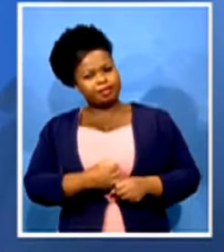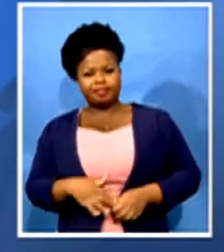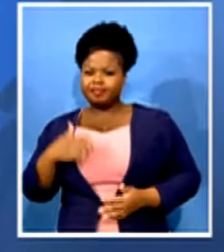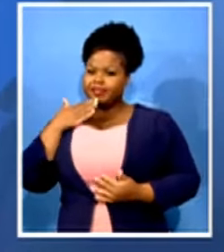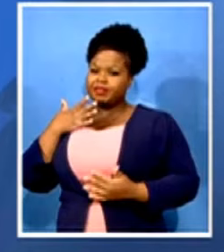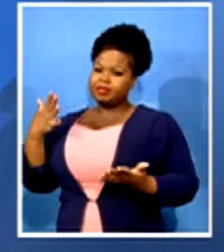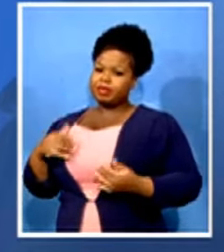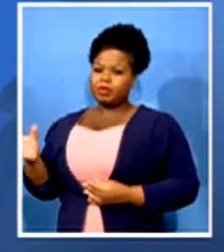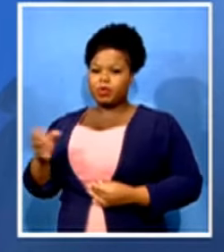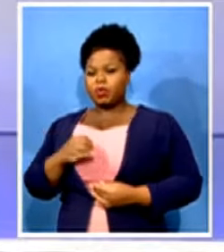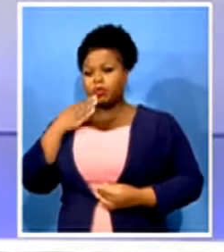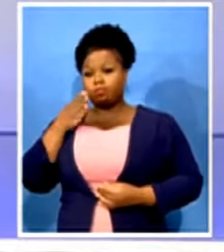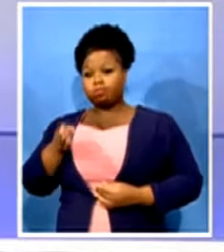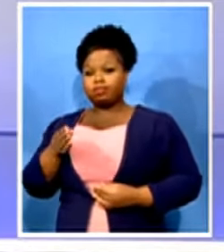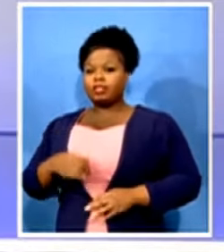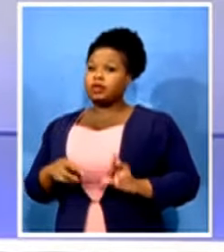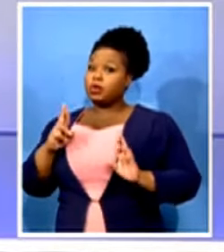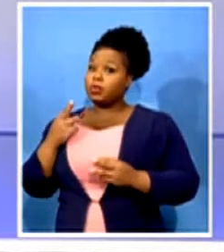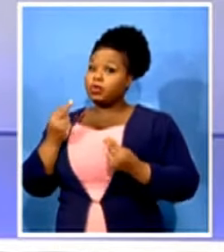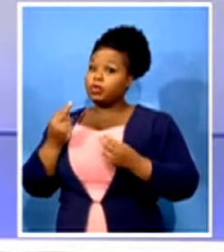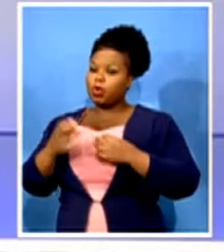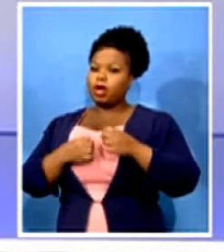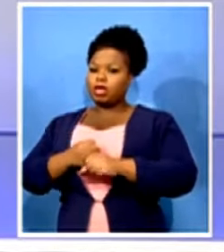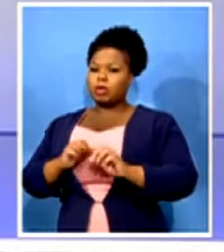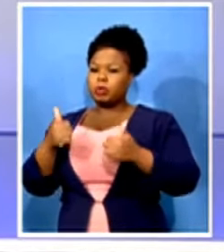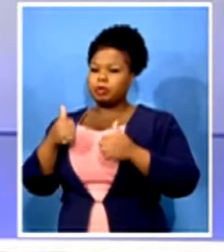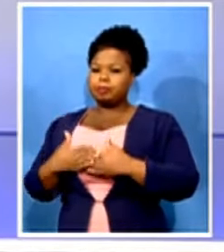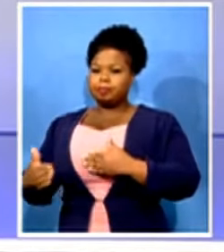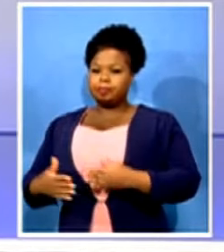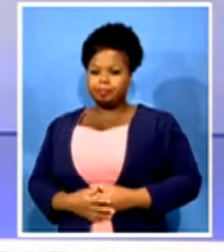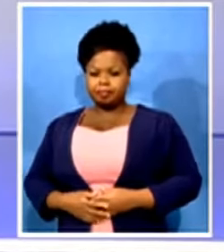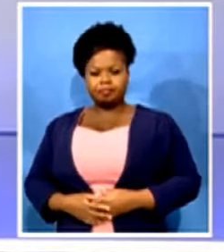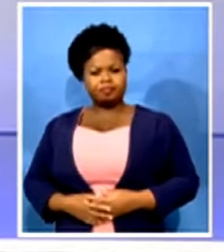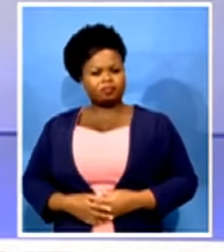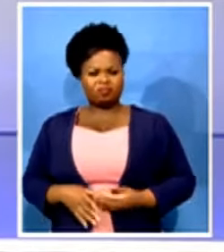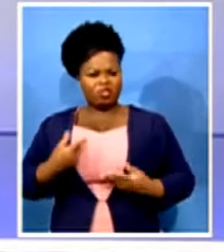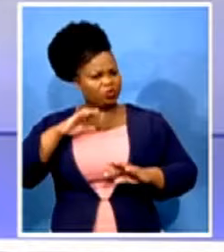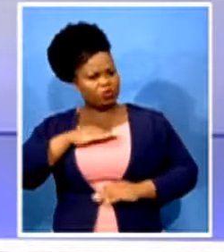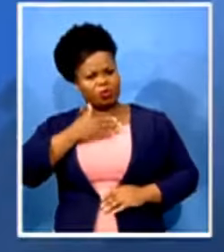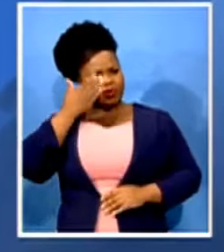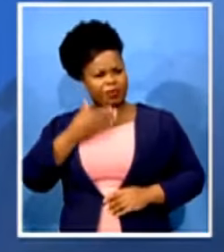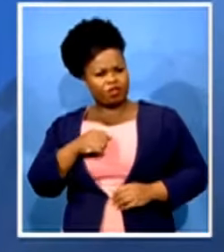a good year for us all. Are you not satisfied with government's reasoning behind the alcohol ban?